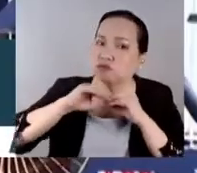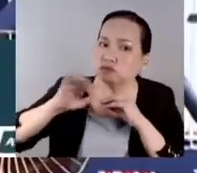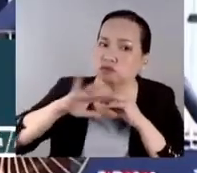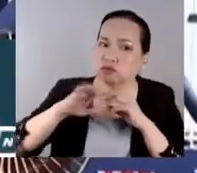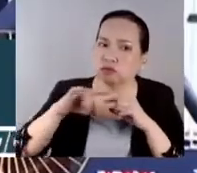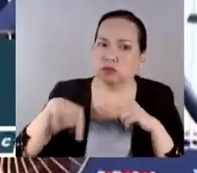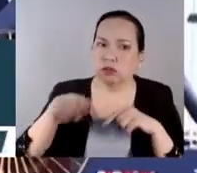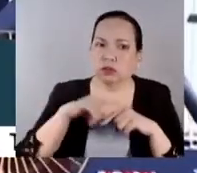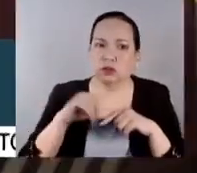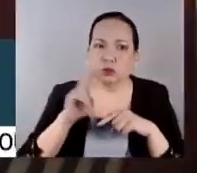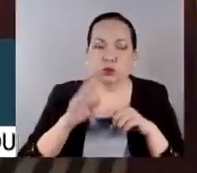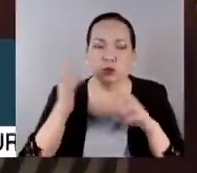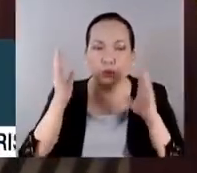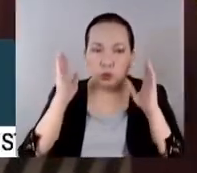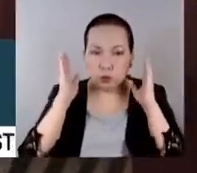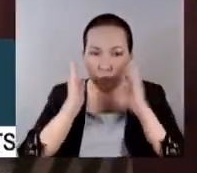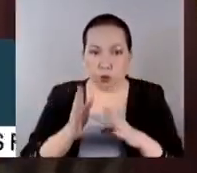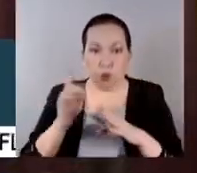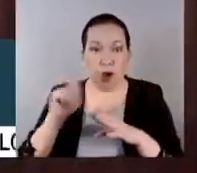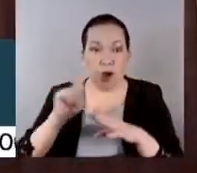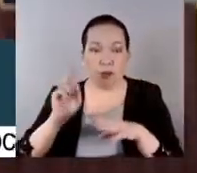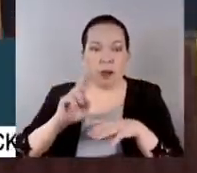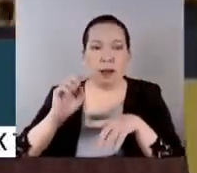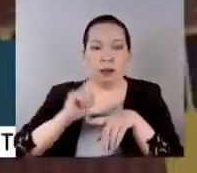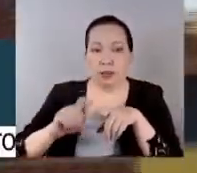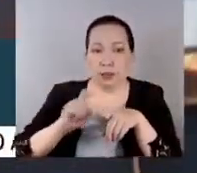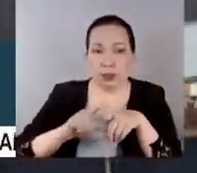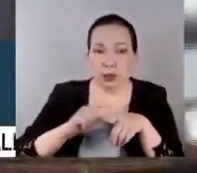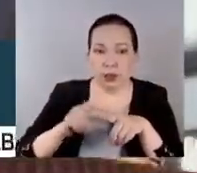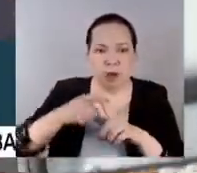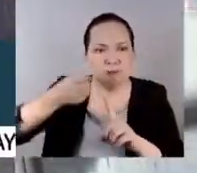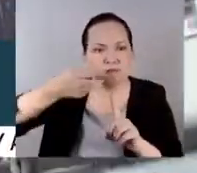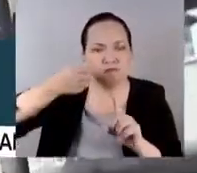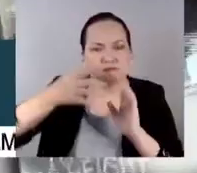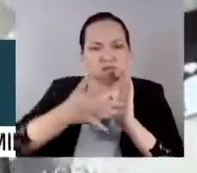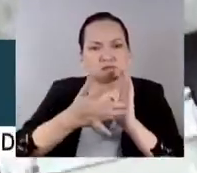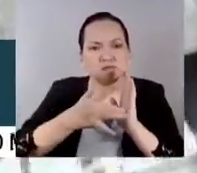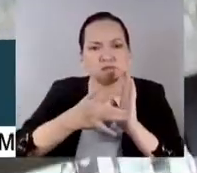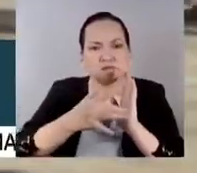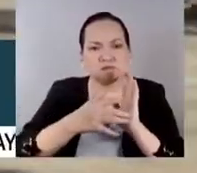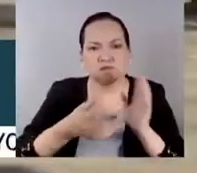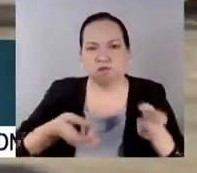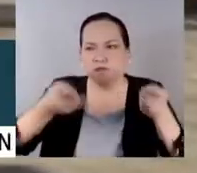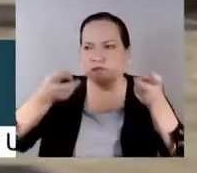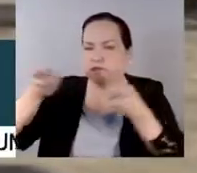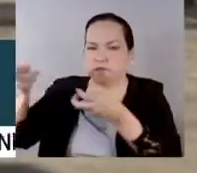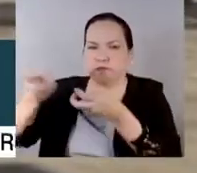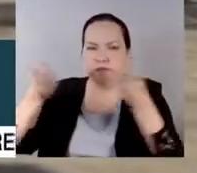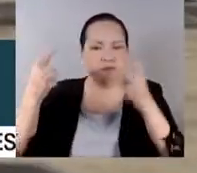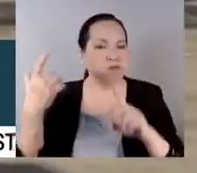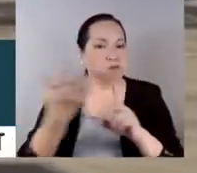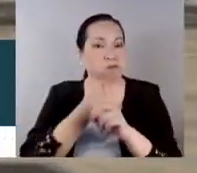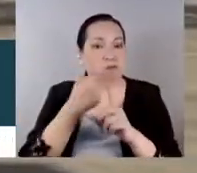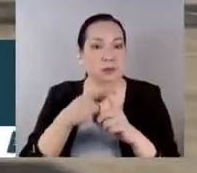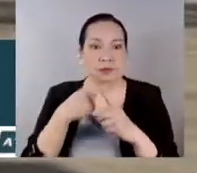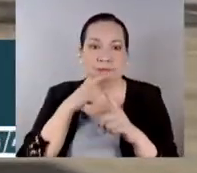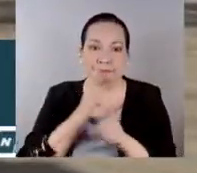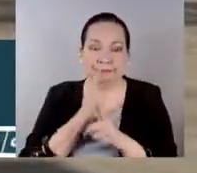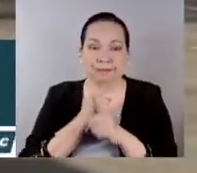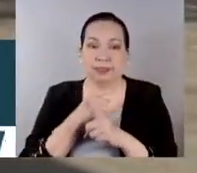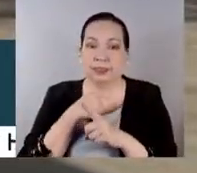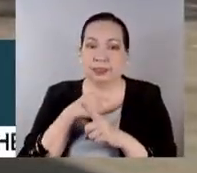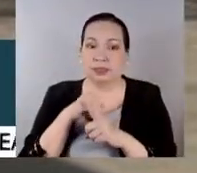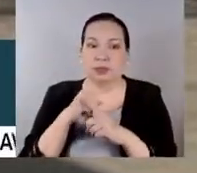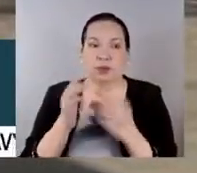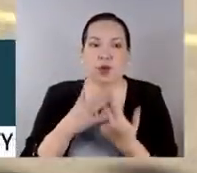both electric power and automated equipment to achieve that goal. The terminal recently secured a